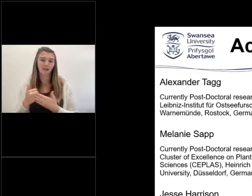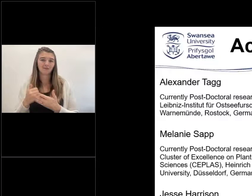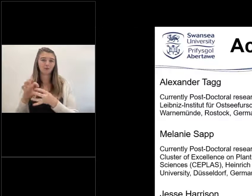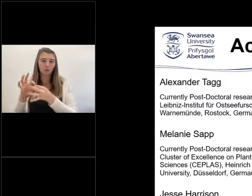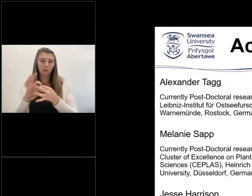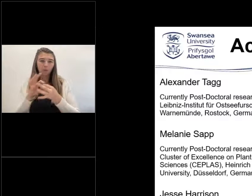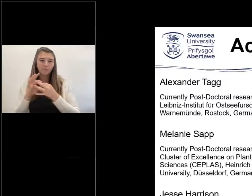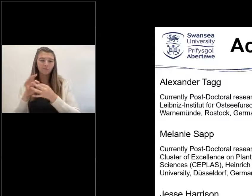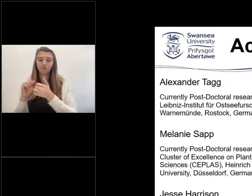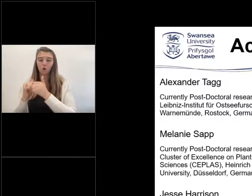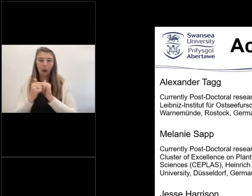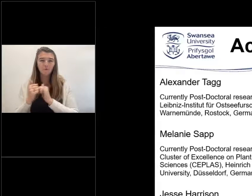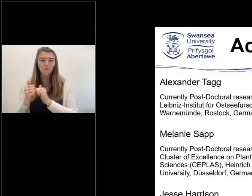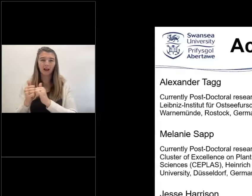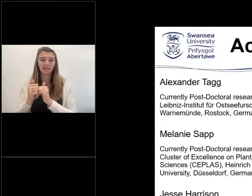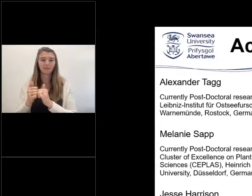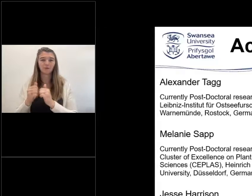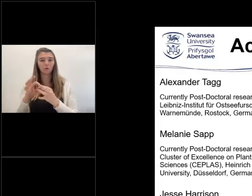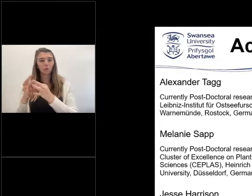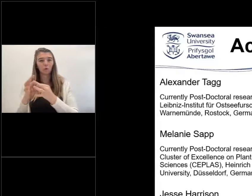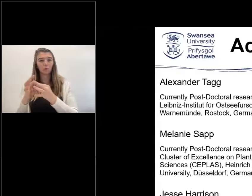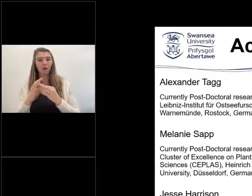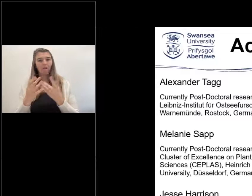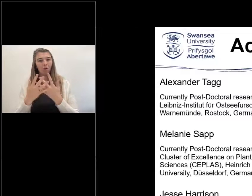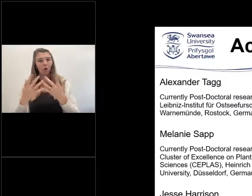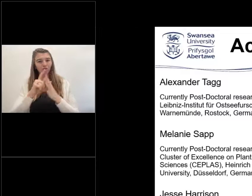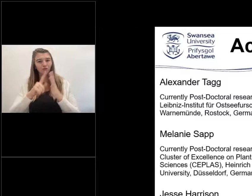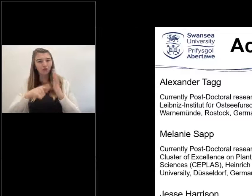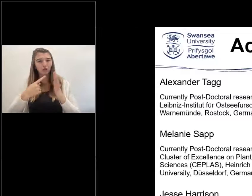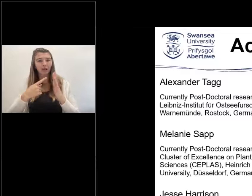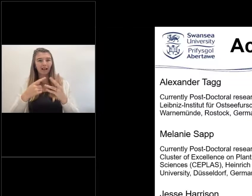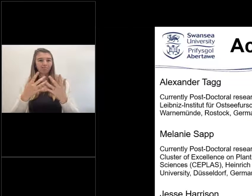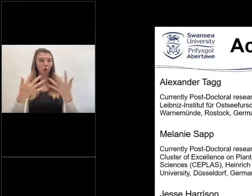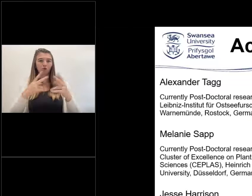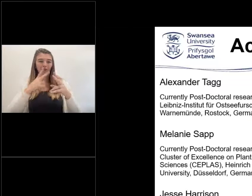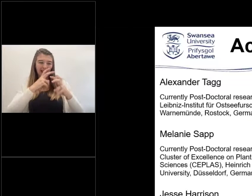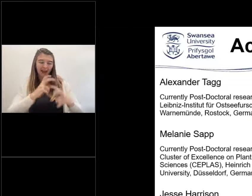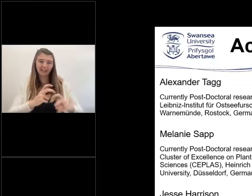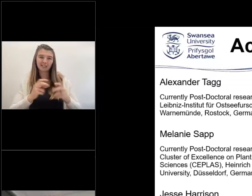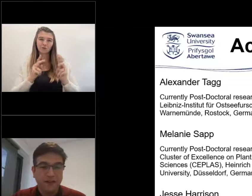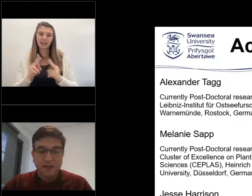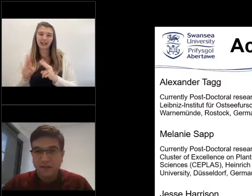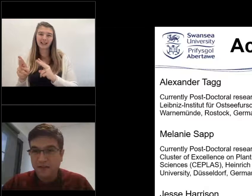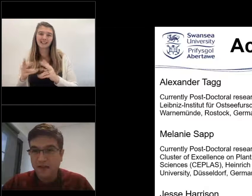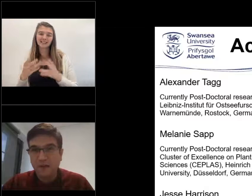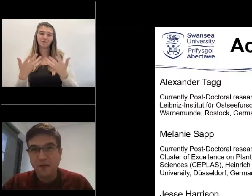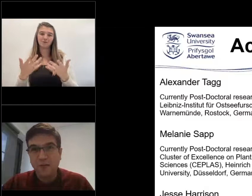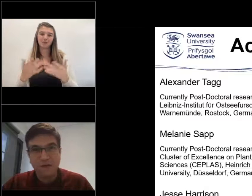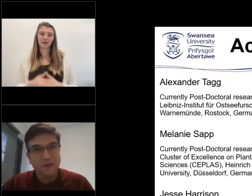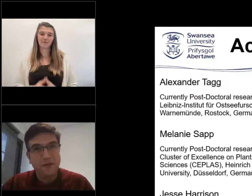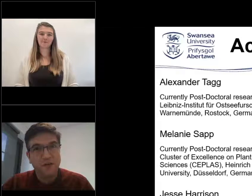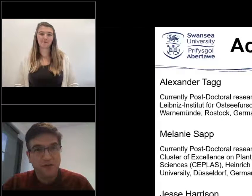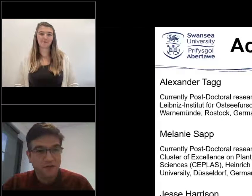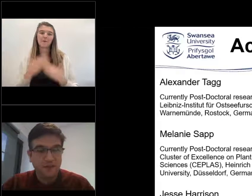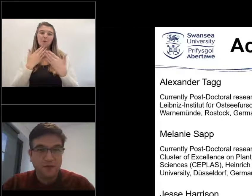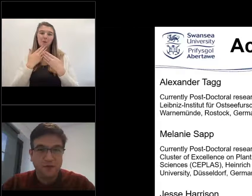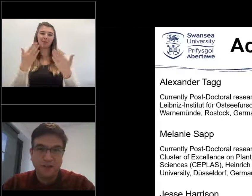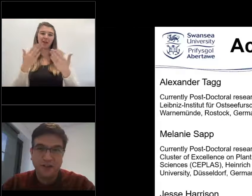helped us in many of the development of analytical techniques for the detection of these materials. And thank you very much all